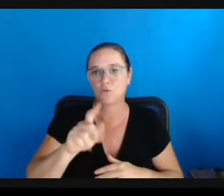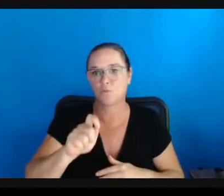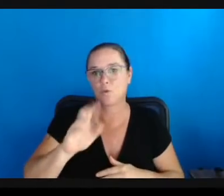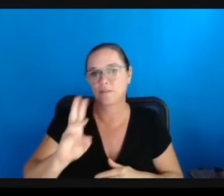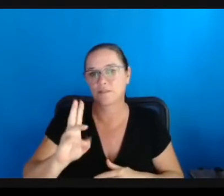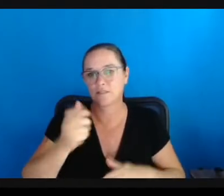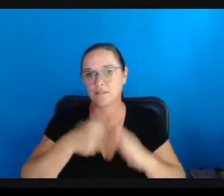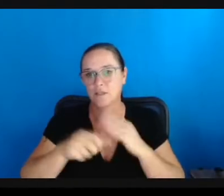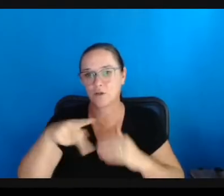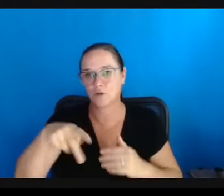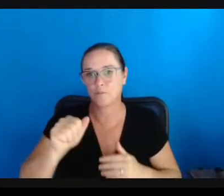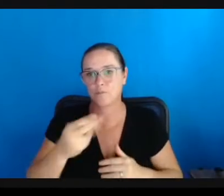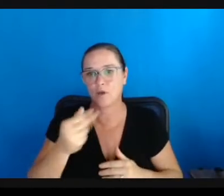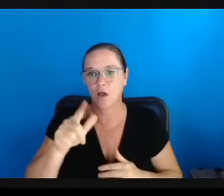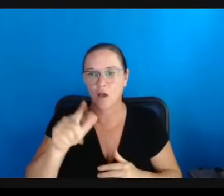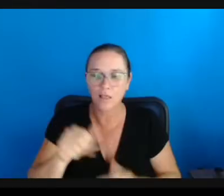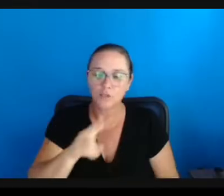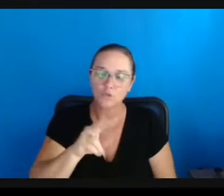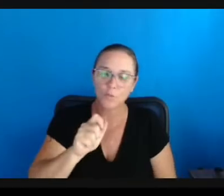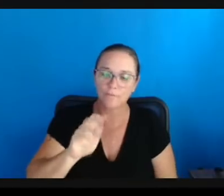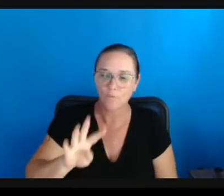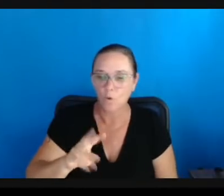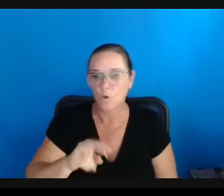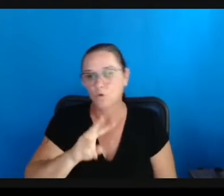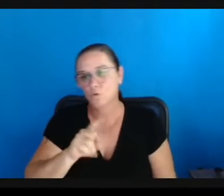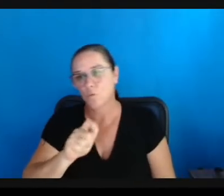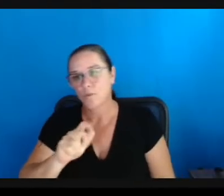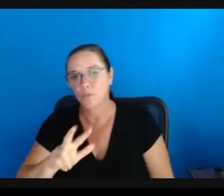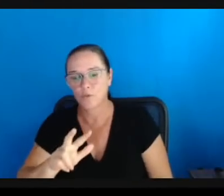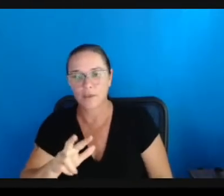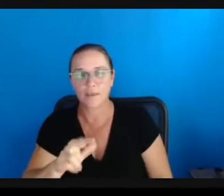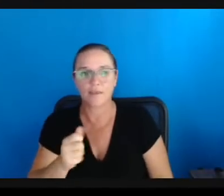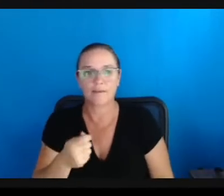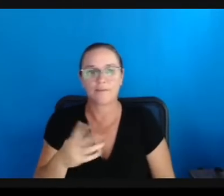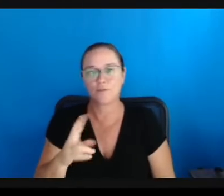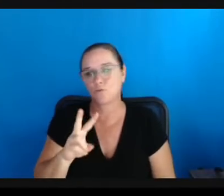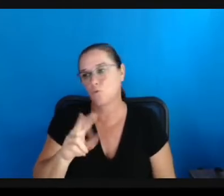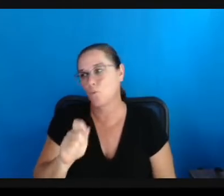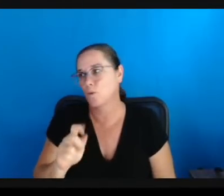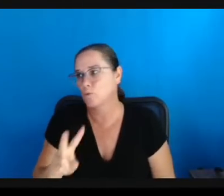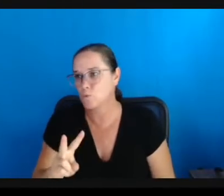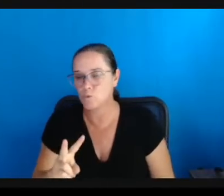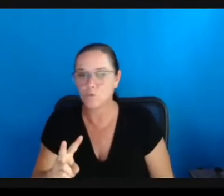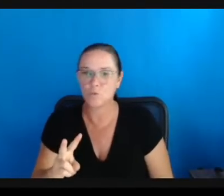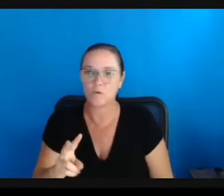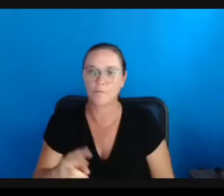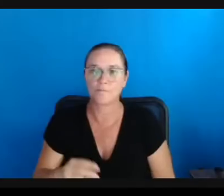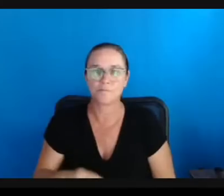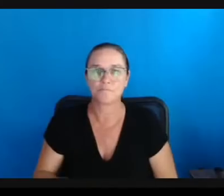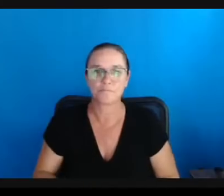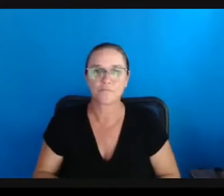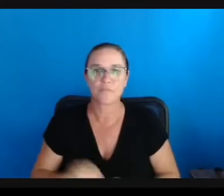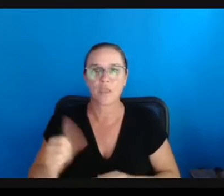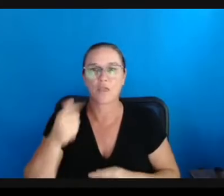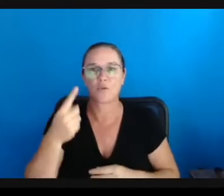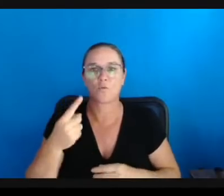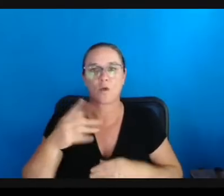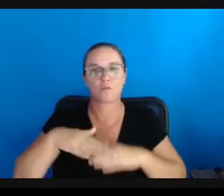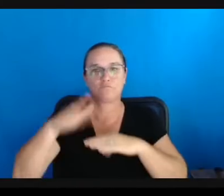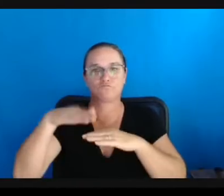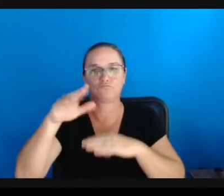Pahala, 2.4, 2.3, a couple more 2.2s, that south flank one, and another one further north here as